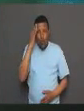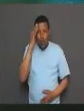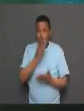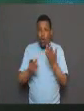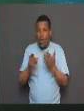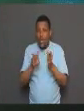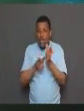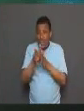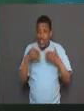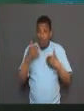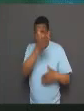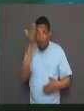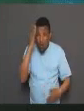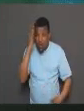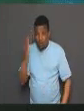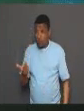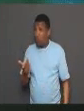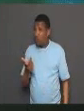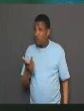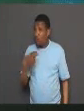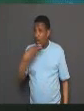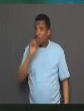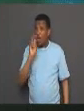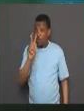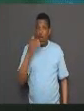who has been affected by HIV/AIDS?